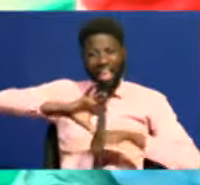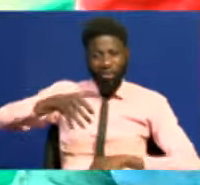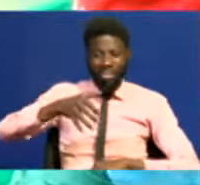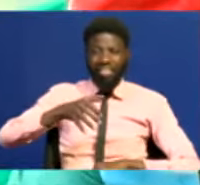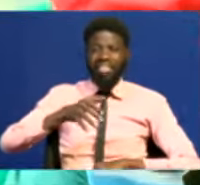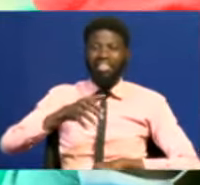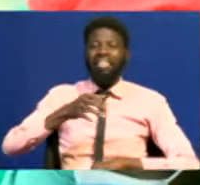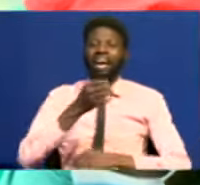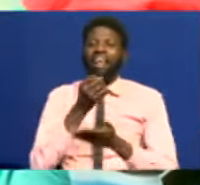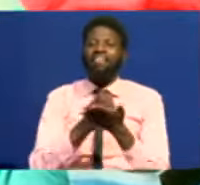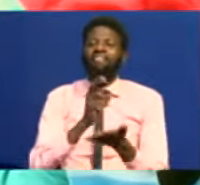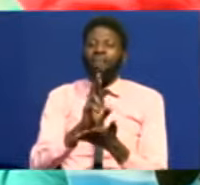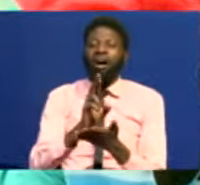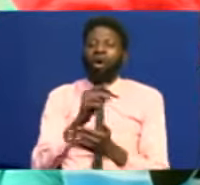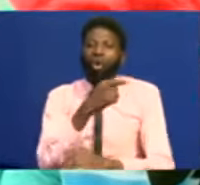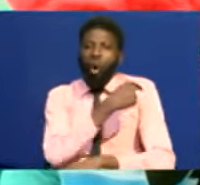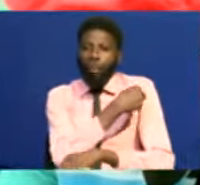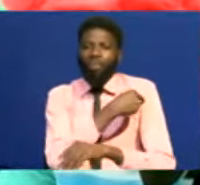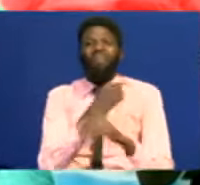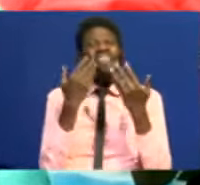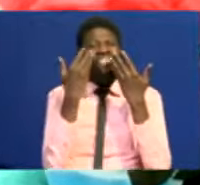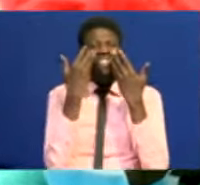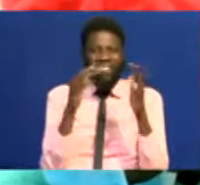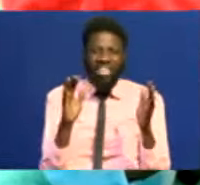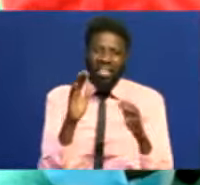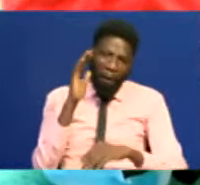successfully conducted a spinal surgery.